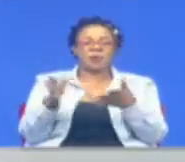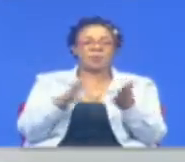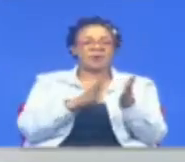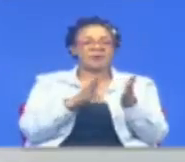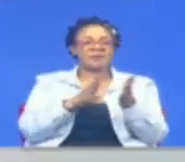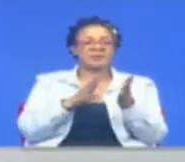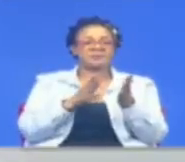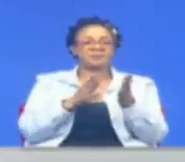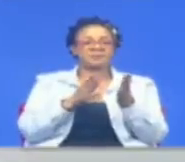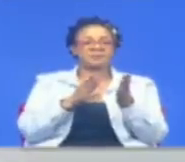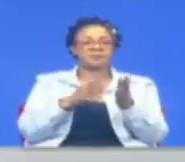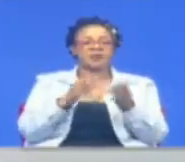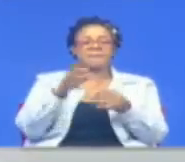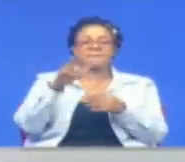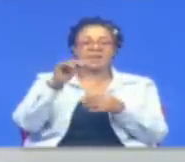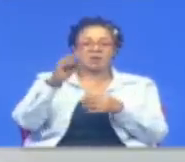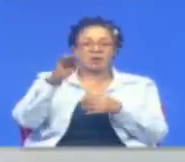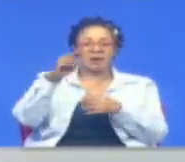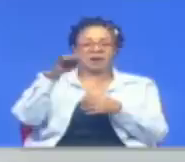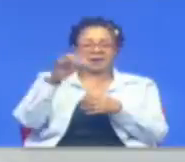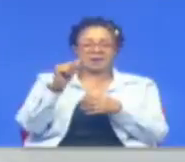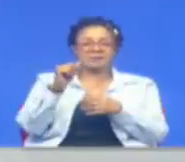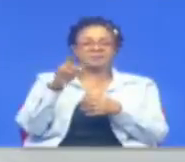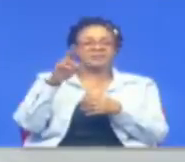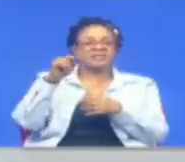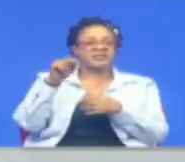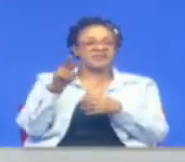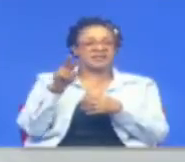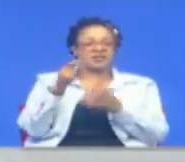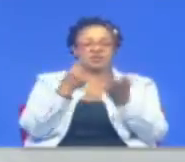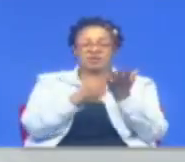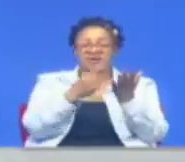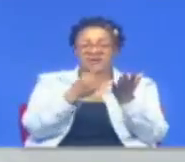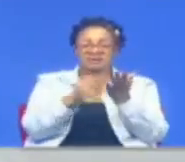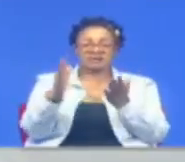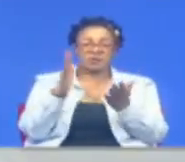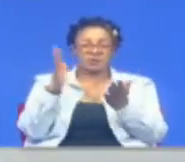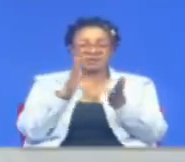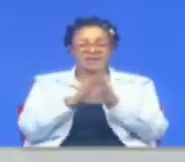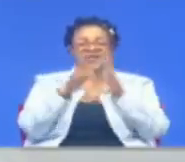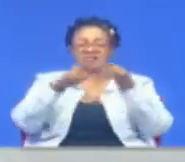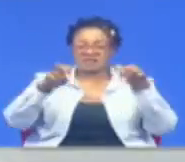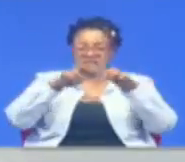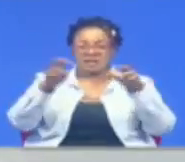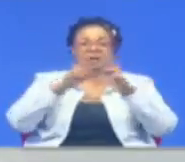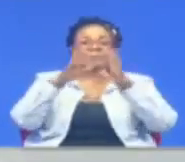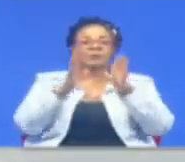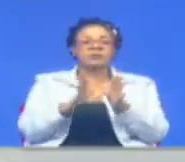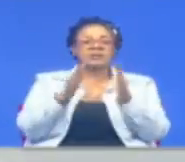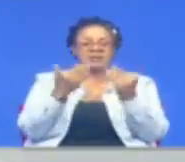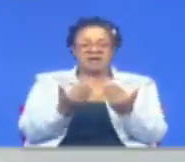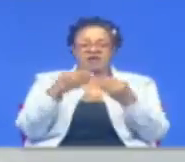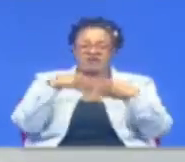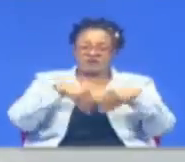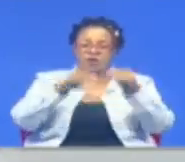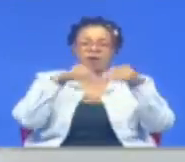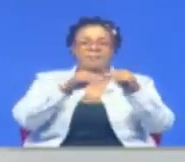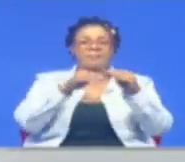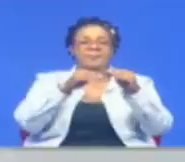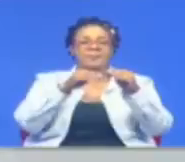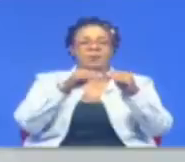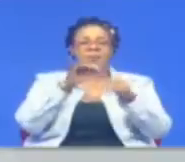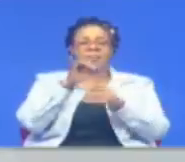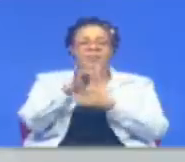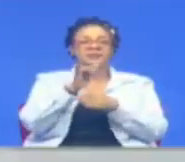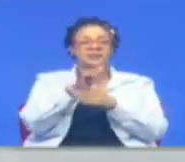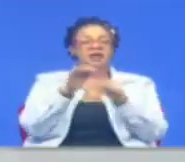Sudhir Byeruhanga, the NTV Uganda security and investigative reporter, has been following up this very